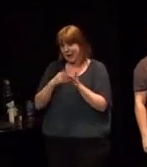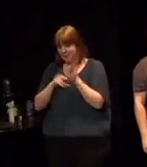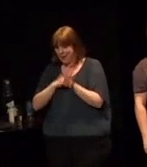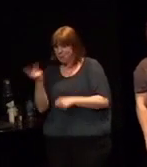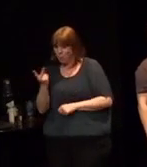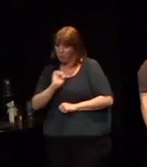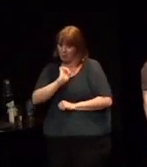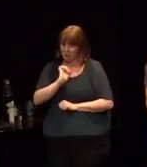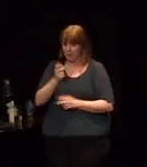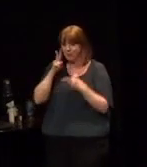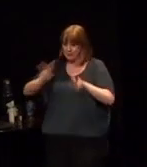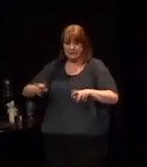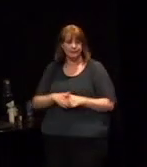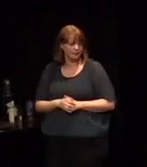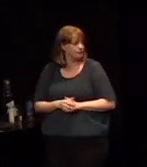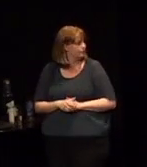your perspective.